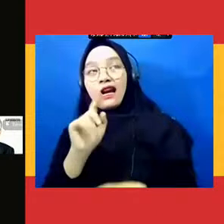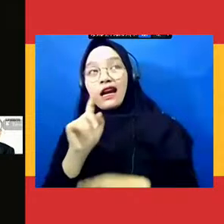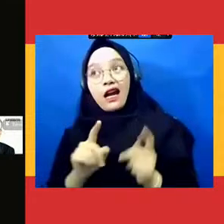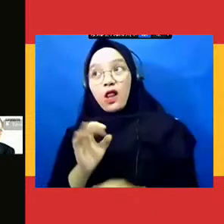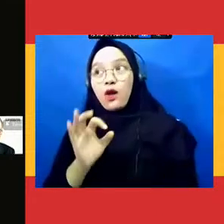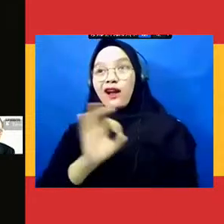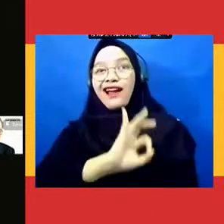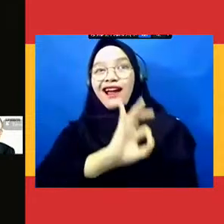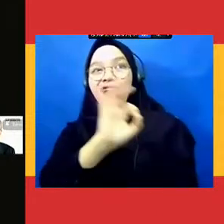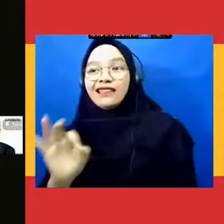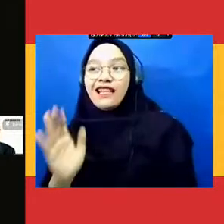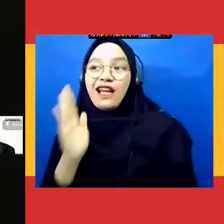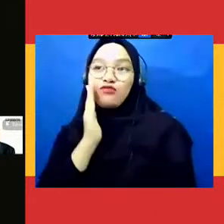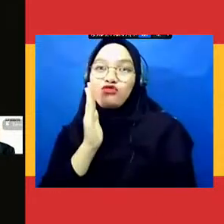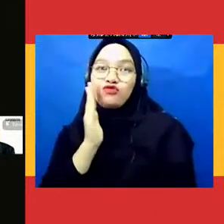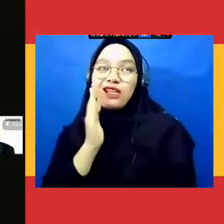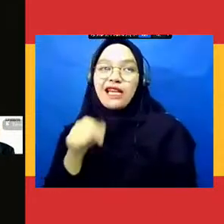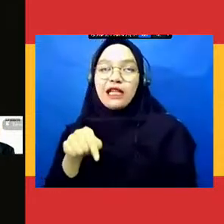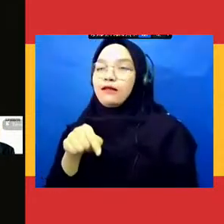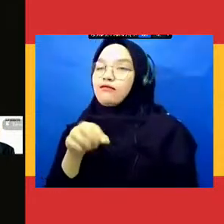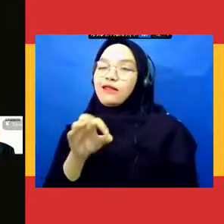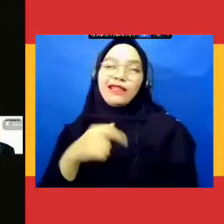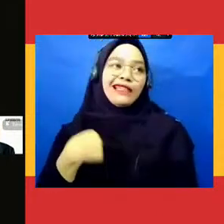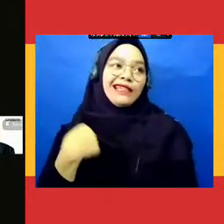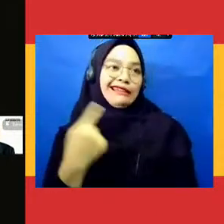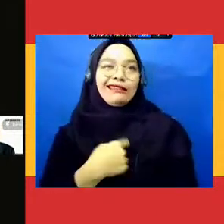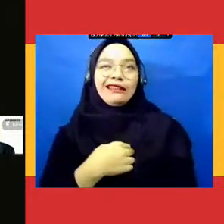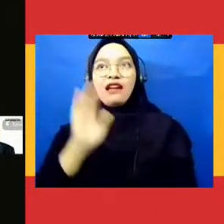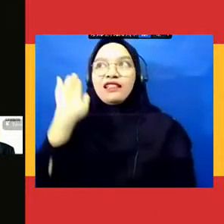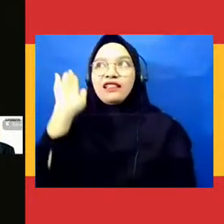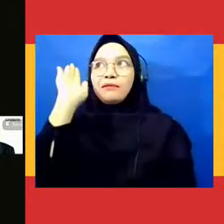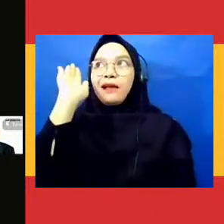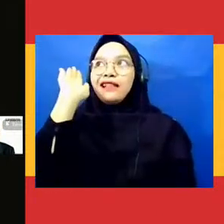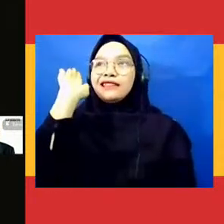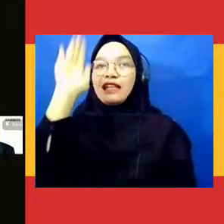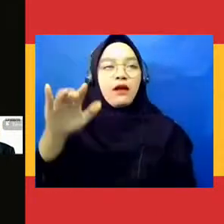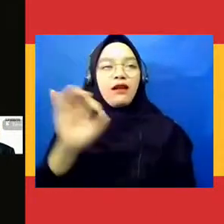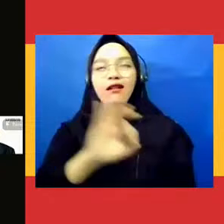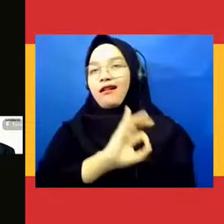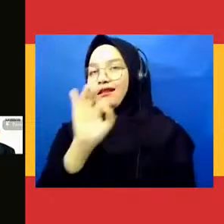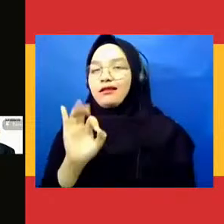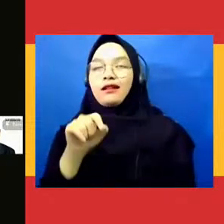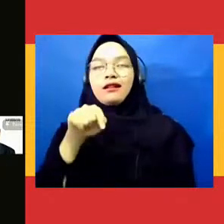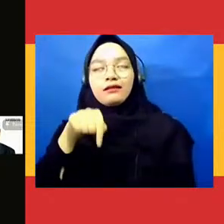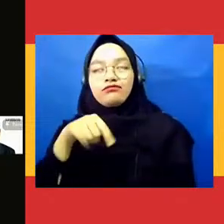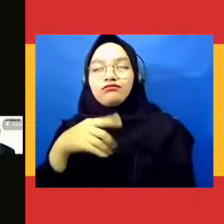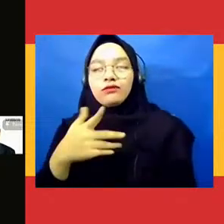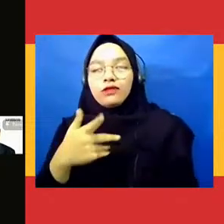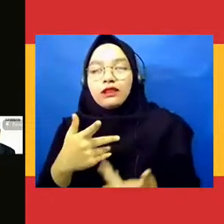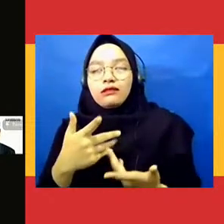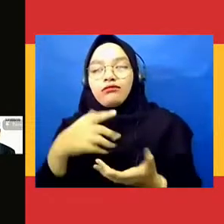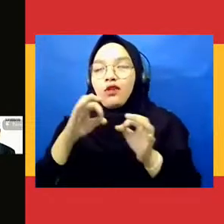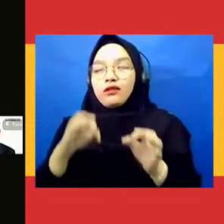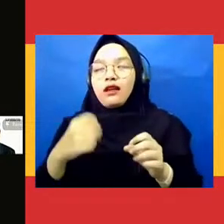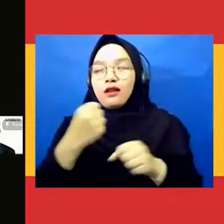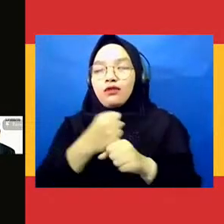though I have done this many times before, so I will go through it very quickly.